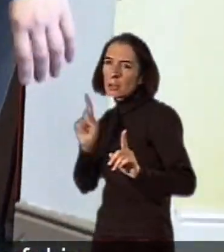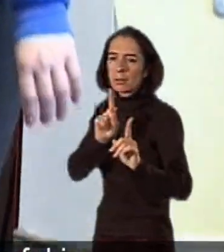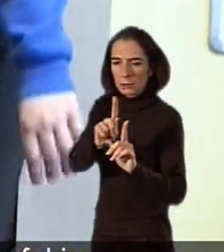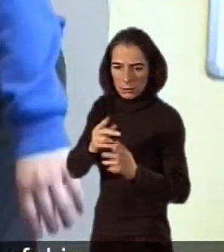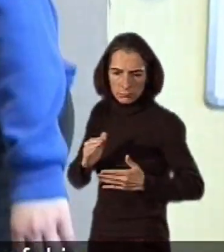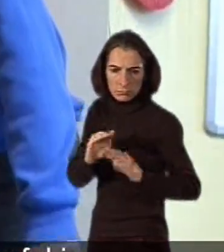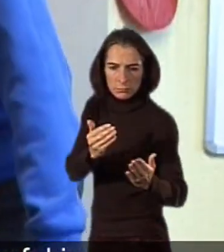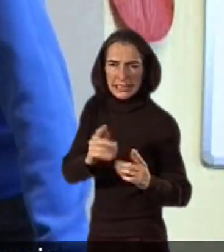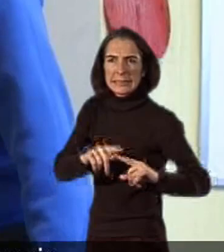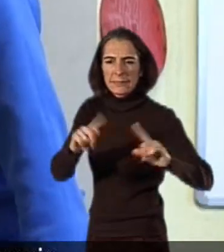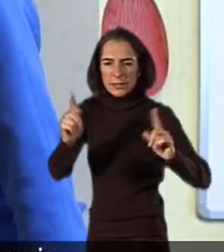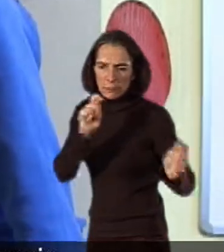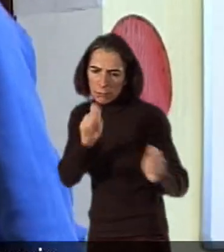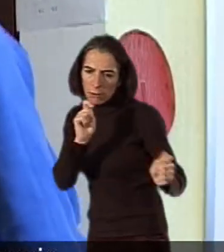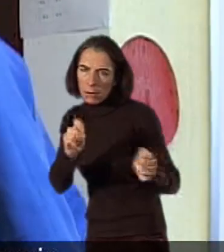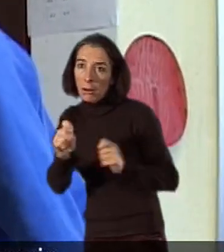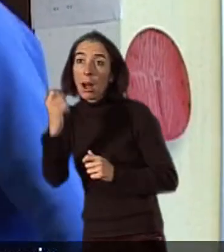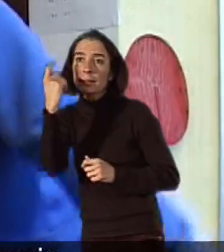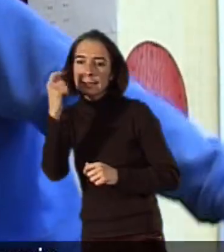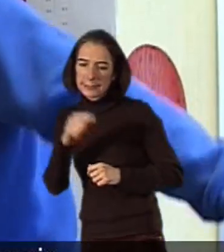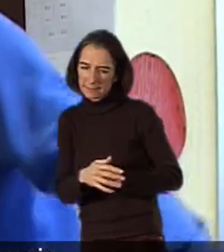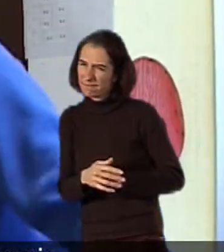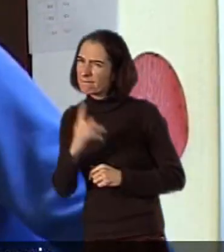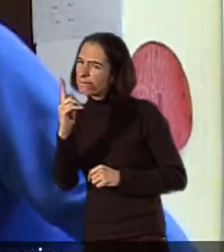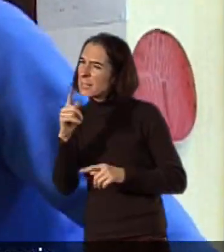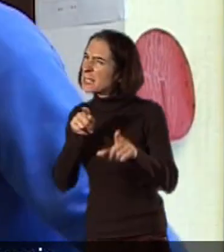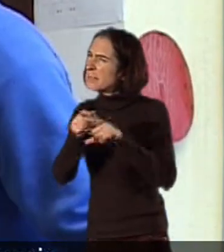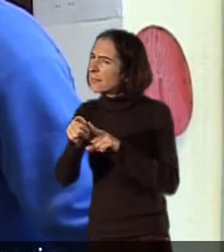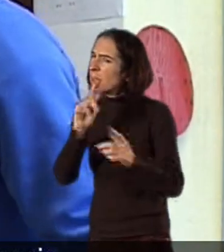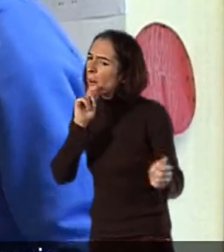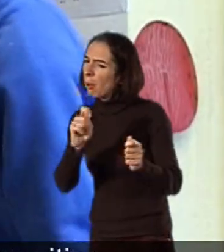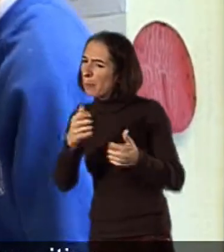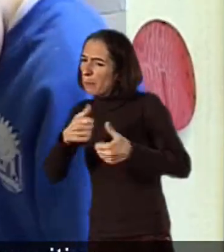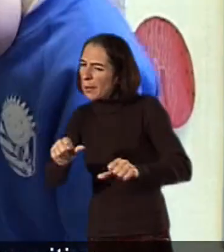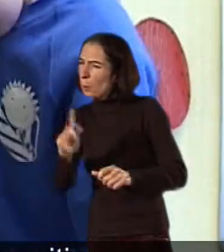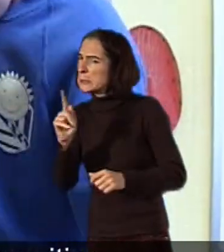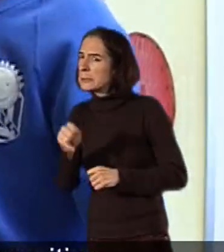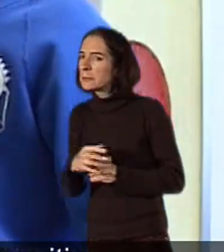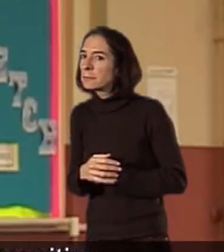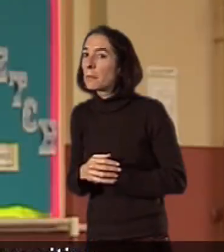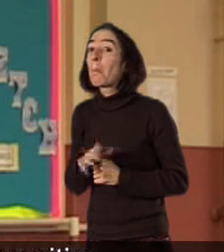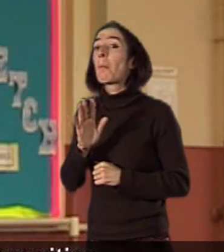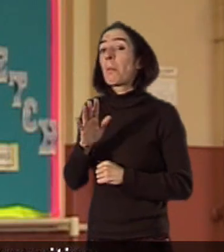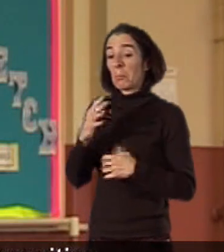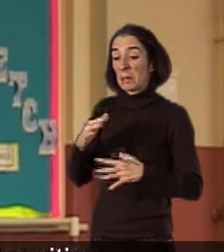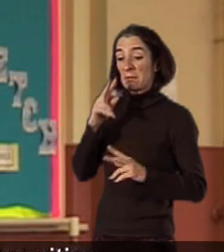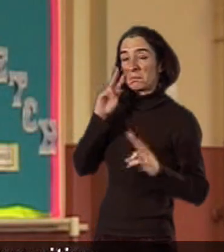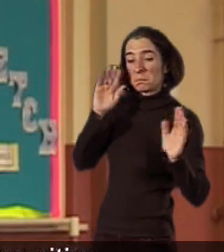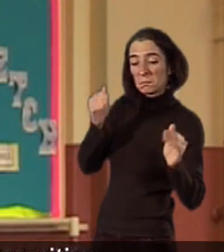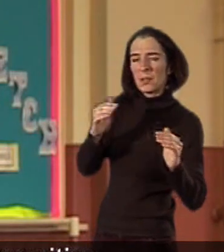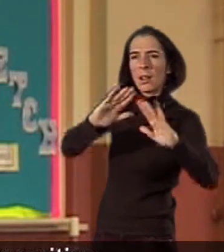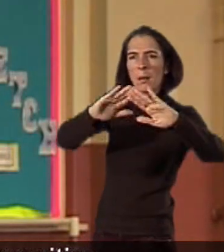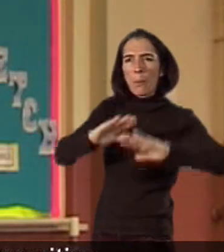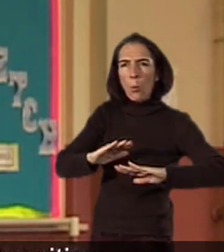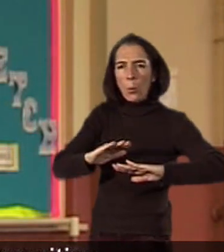range of reasonable adjustments. What specific adjustments has Maggie suggested for Dominic? We've looked at giving him sloping